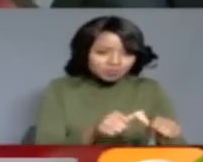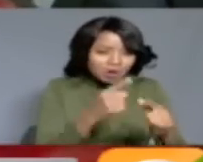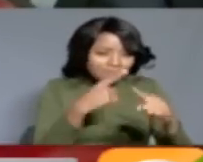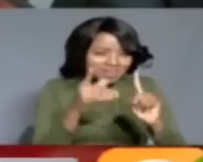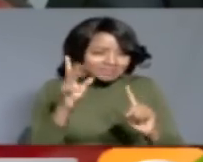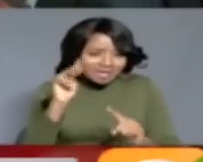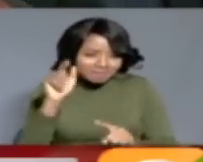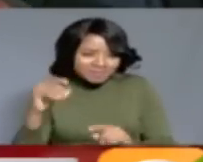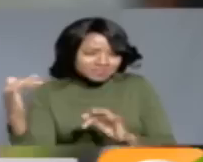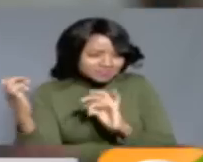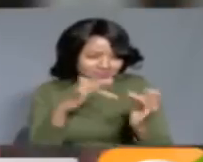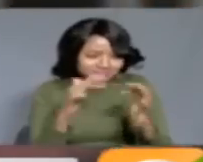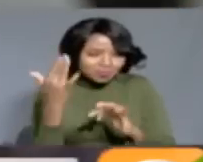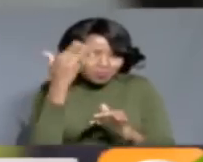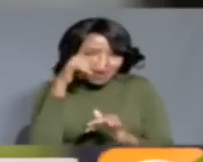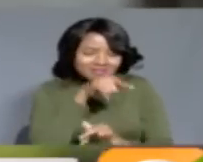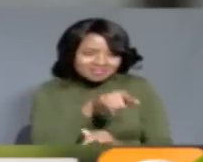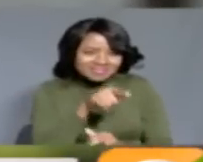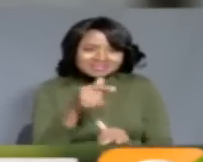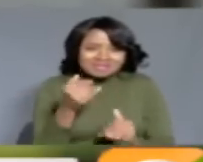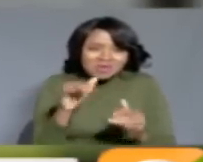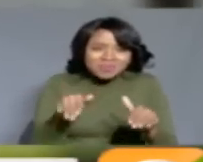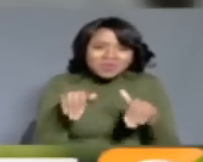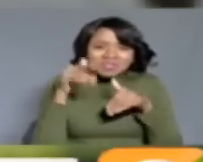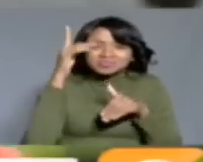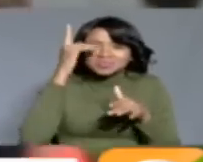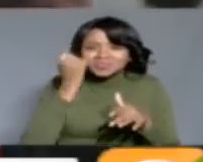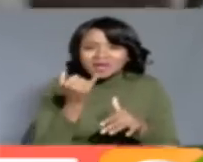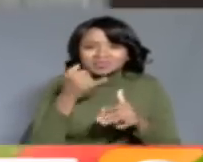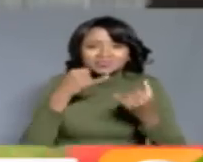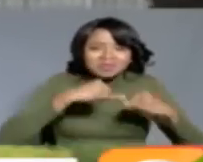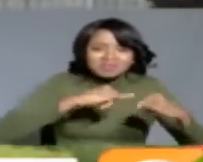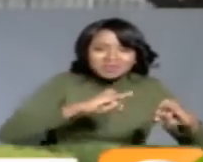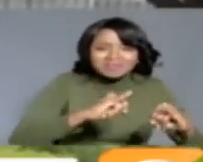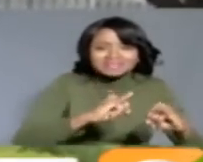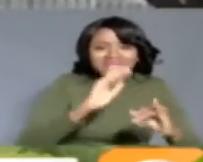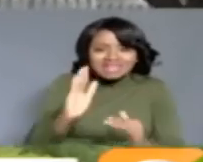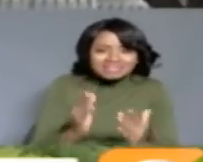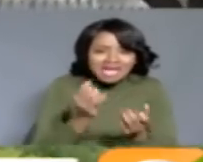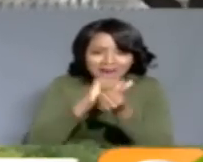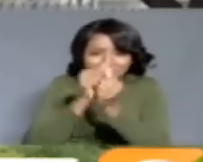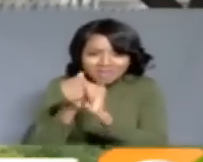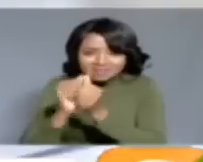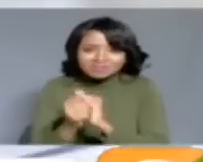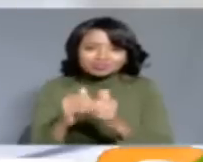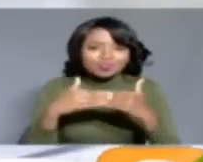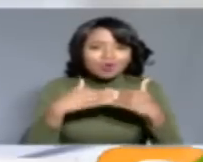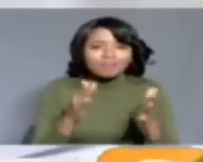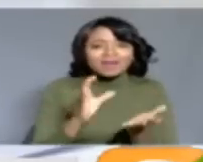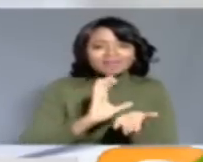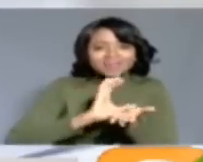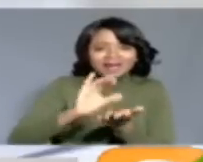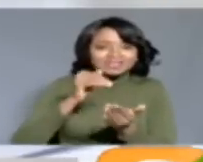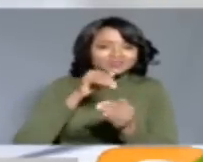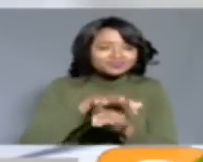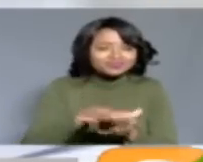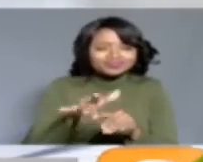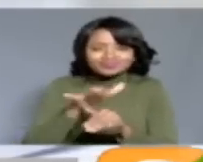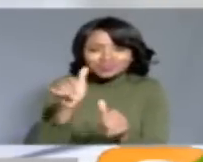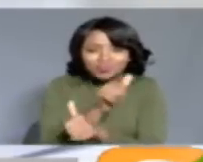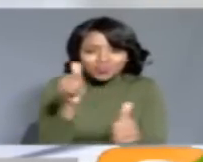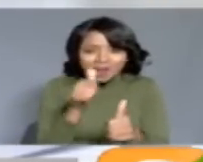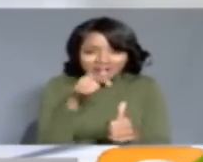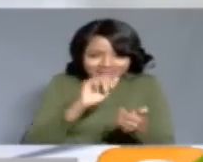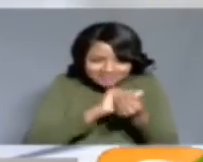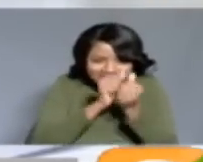the reluctance by CBK in implementing an amendment to the Banking Act that would open up the cash flow, an amendment that was passed